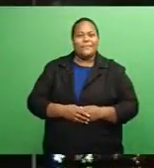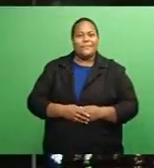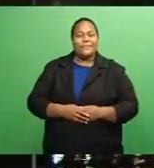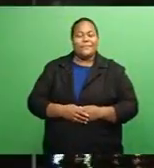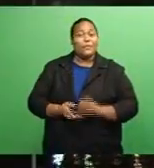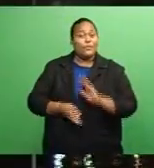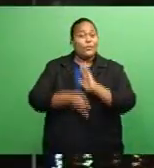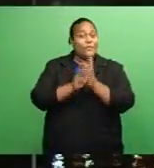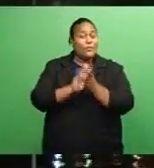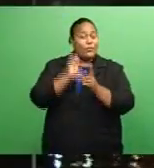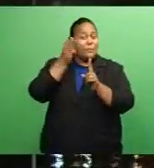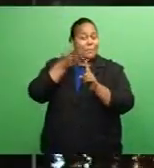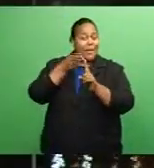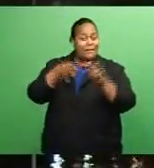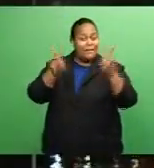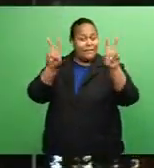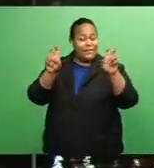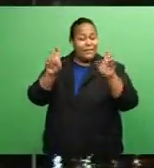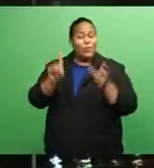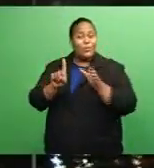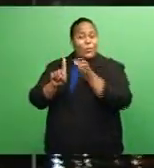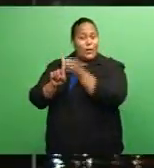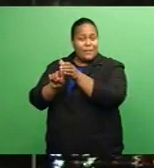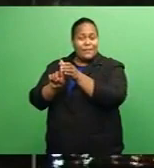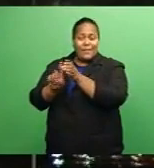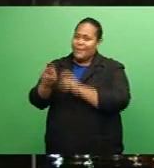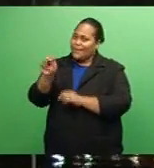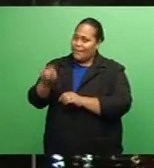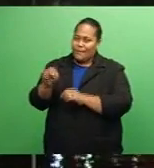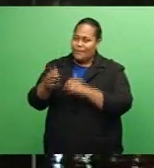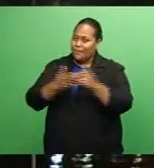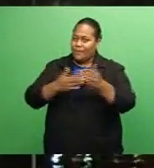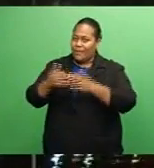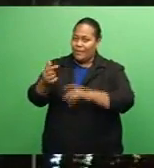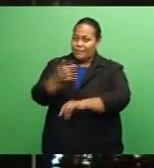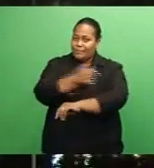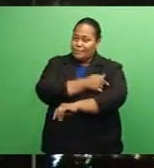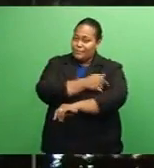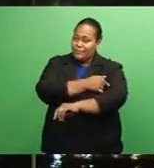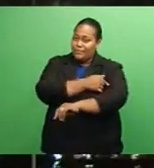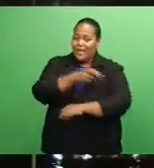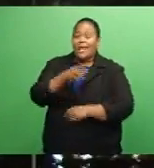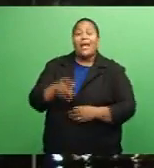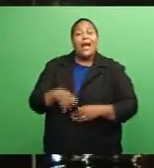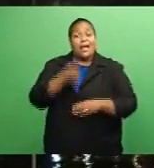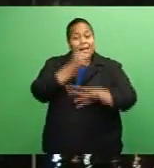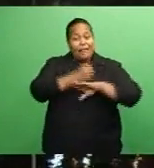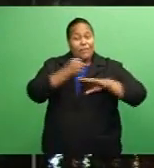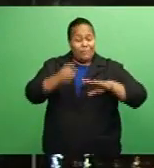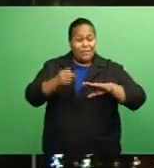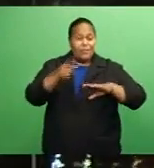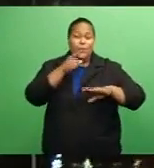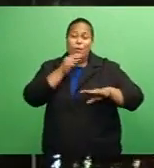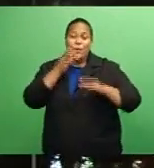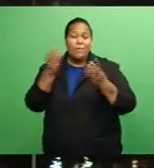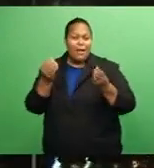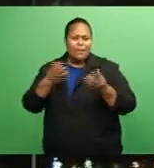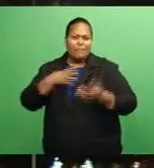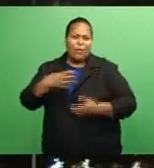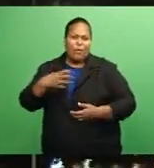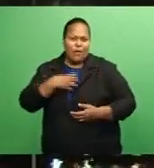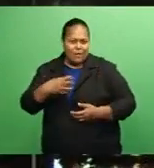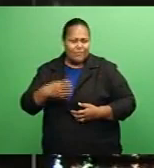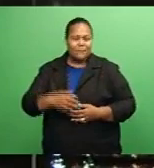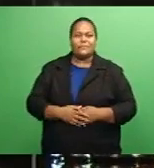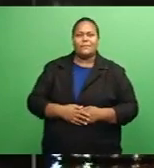Recapping our main stories, quarantine necessary despite being vaccinated, national debt likely to further increase, and